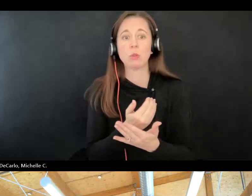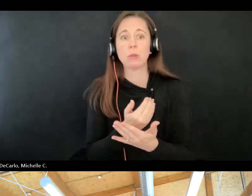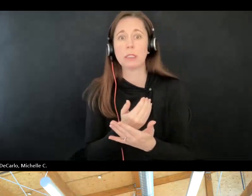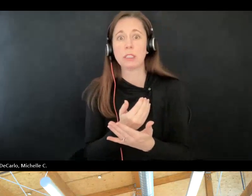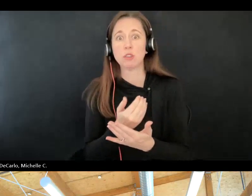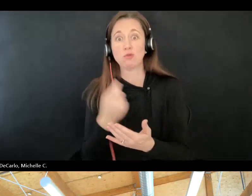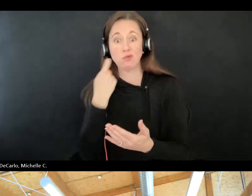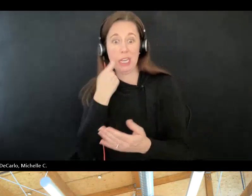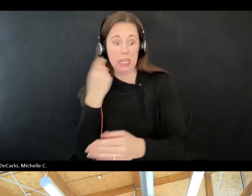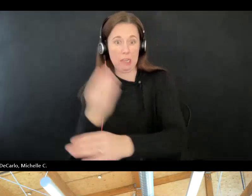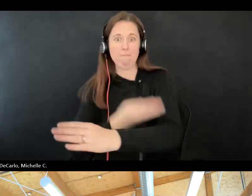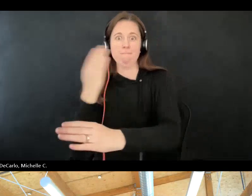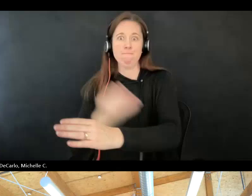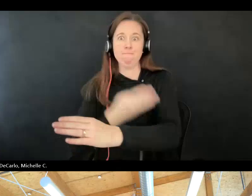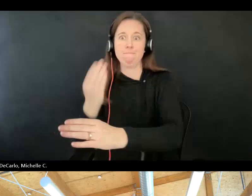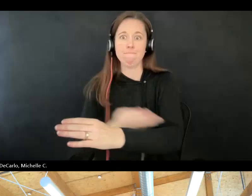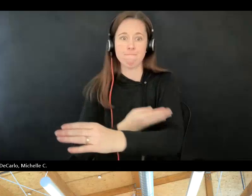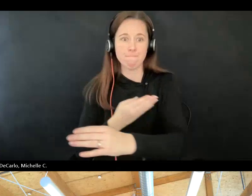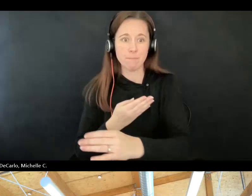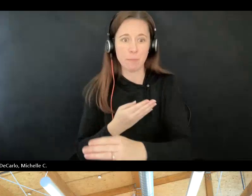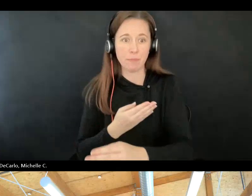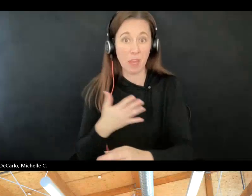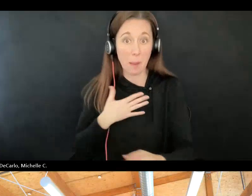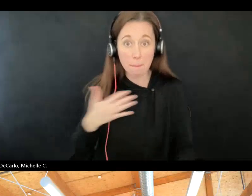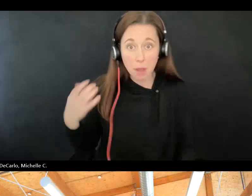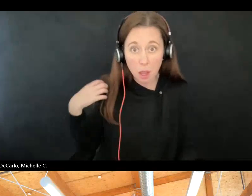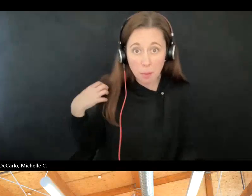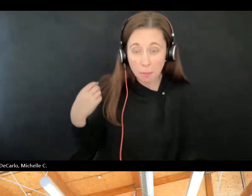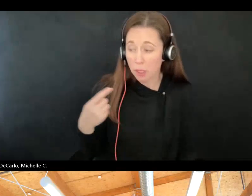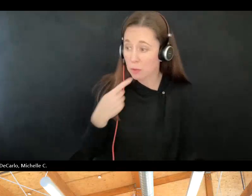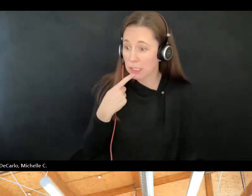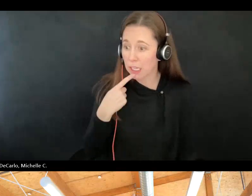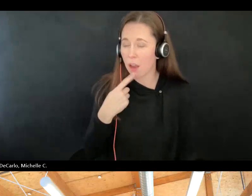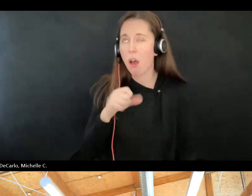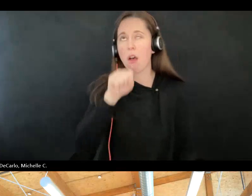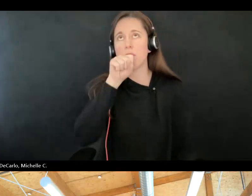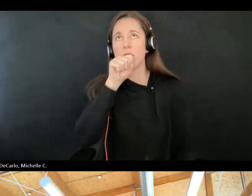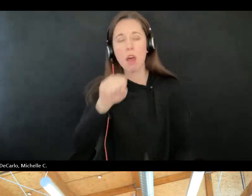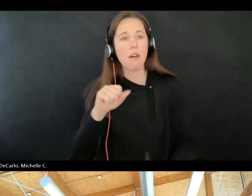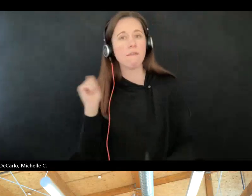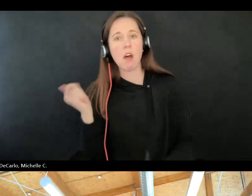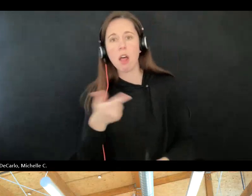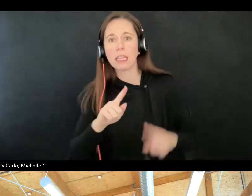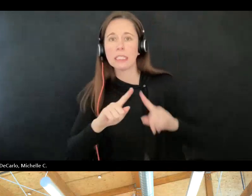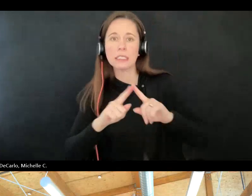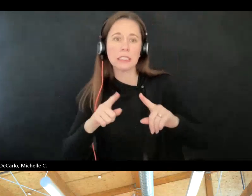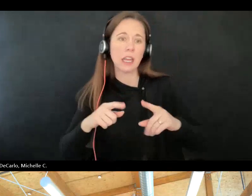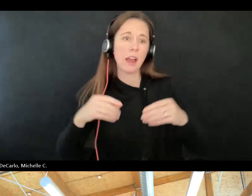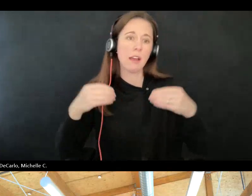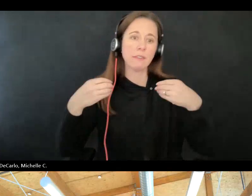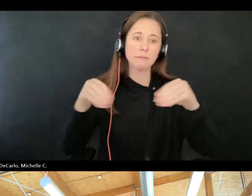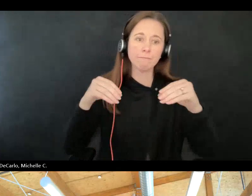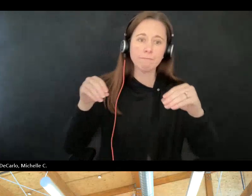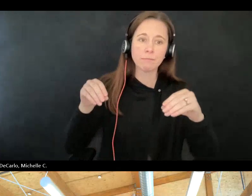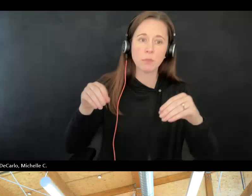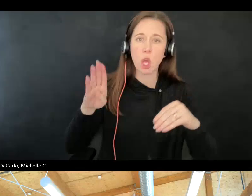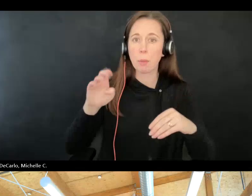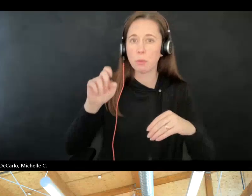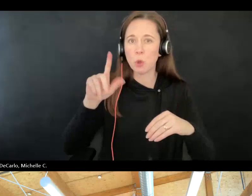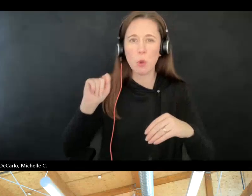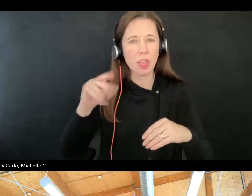renovation. And my boss mentioned how she loves all the vendors there. She'll always love Lexington Market, but the vibe